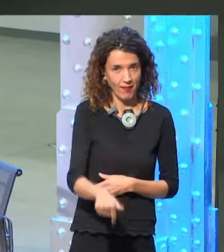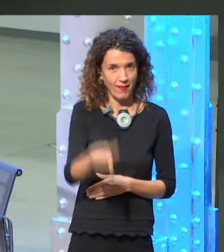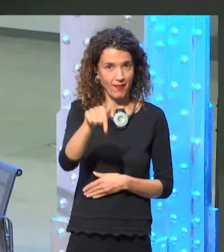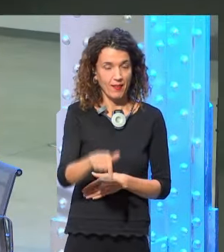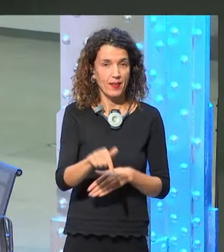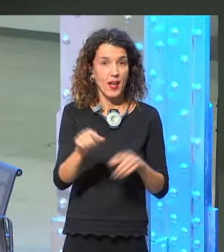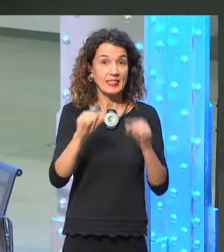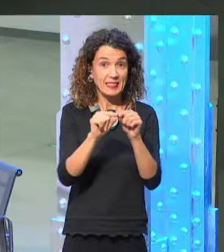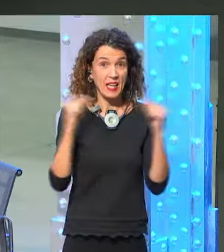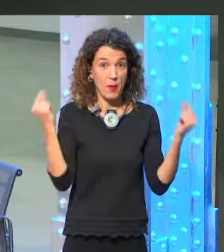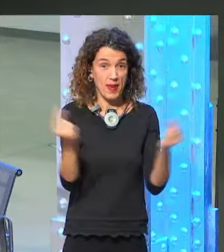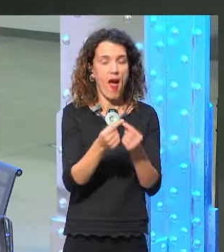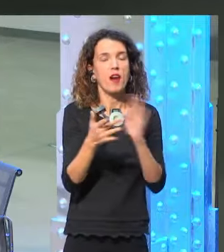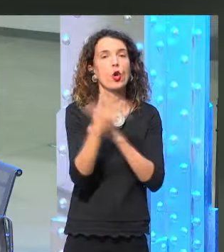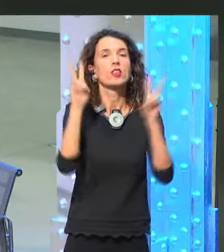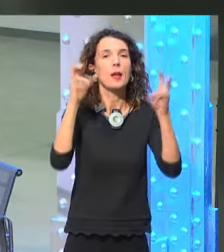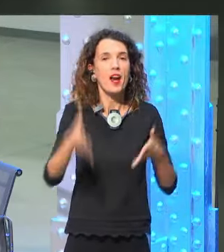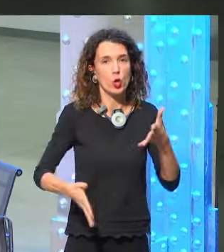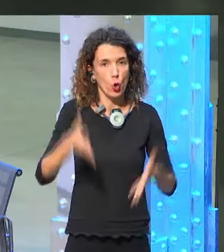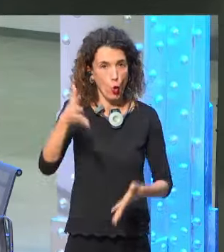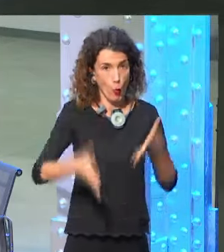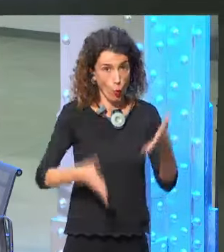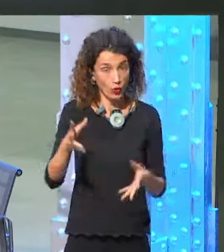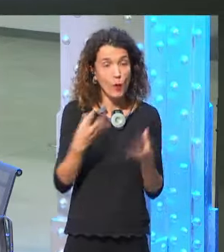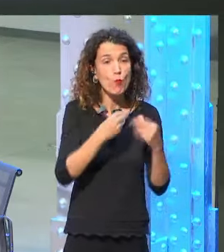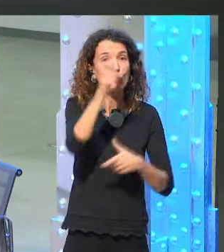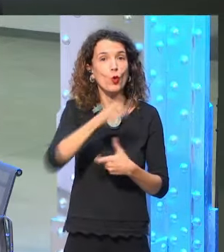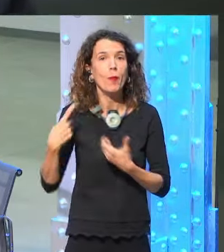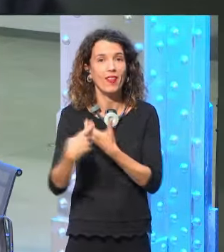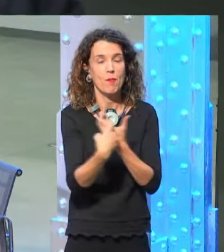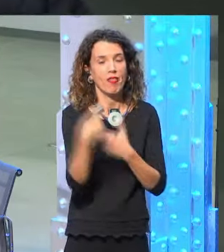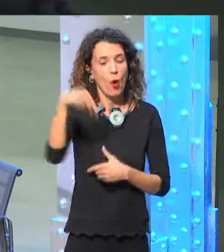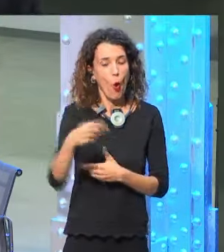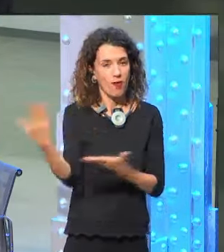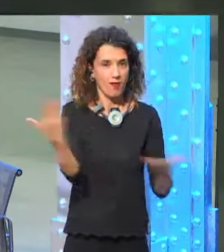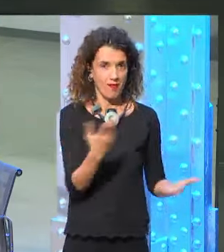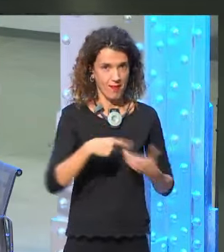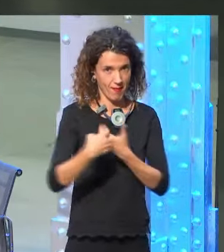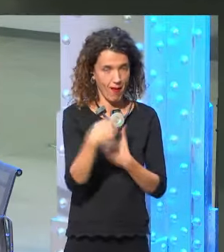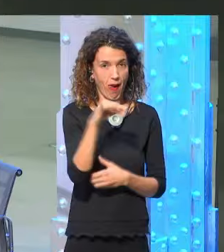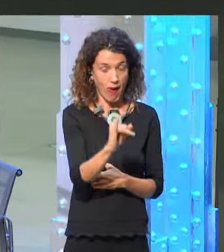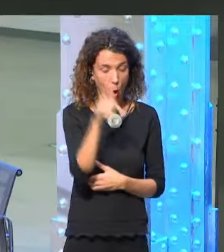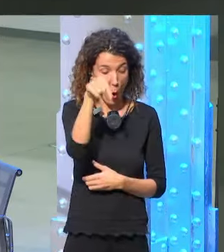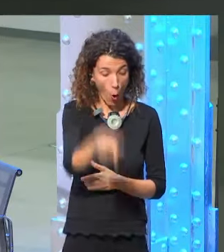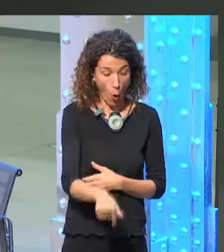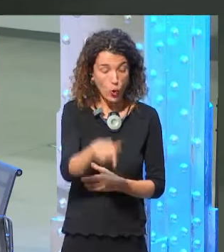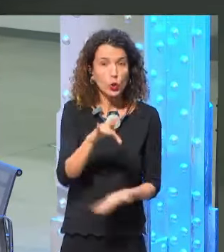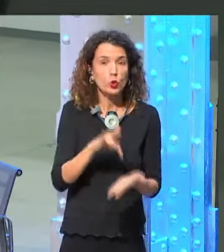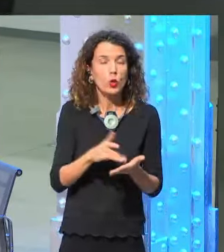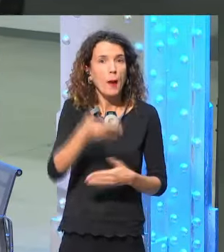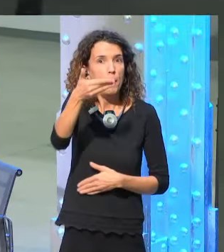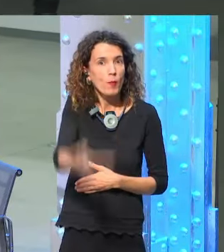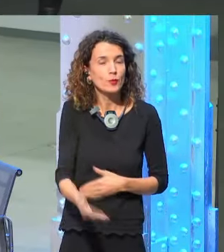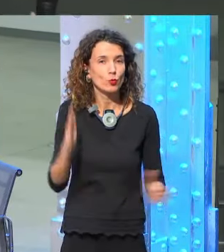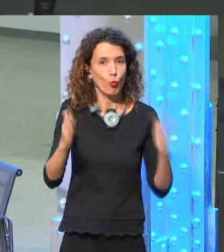for sponsoring this forum on robotics. Many of the participants are here with us